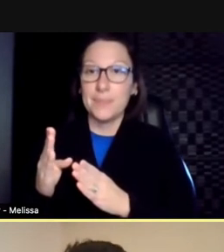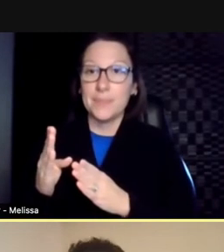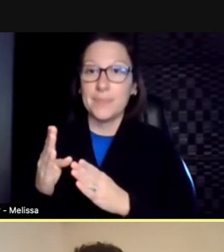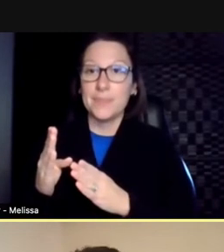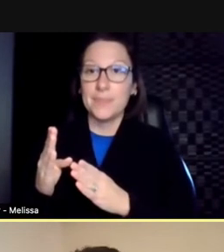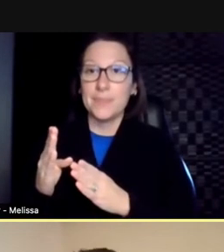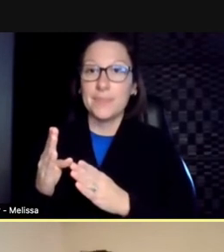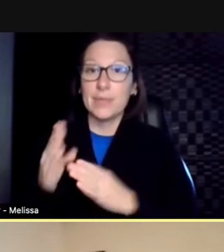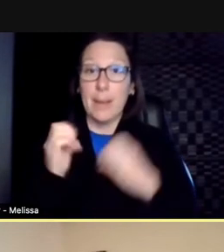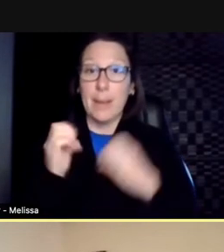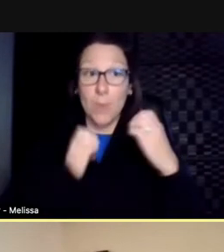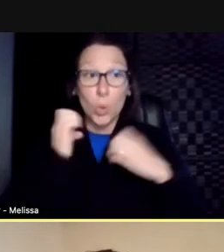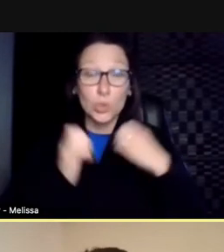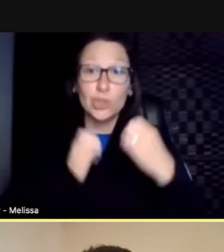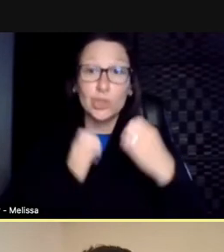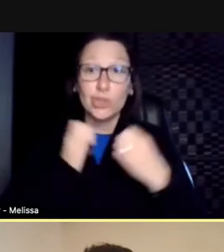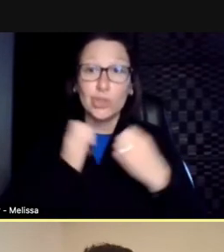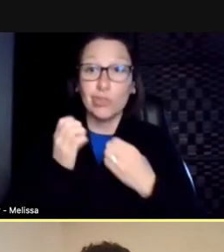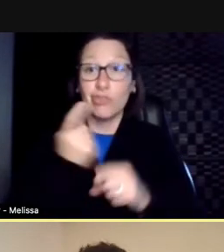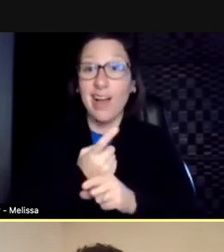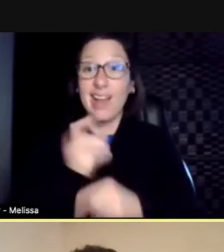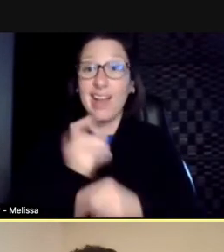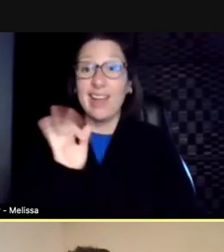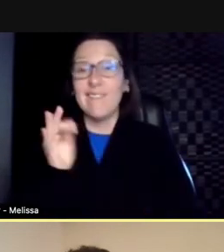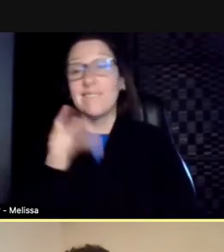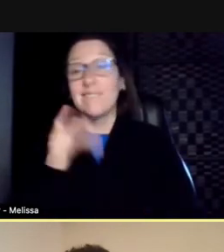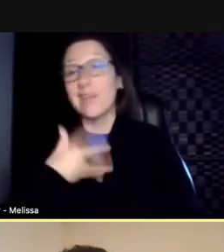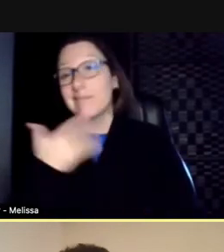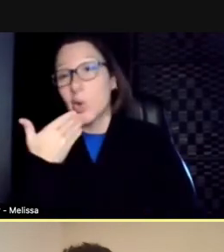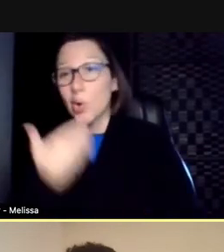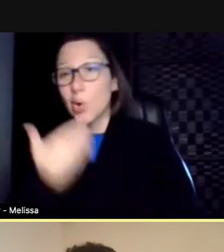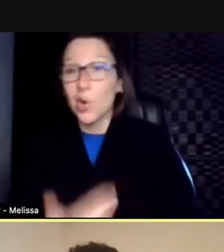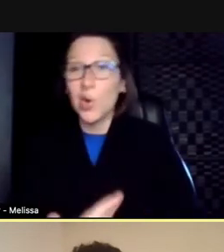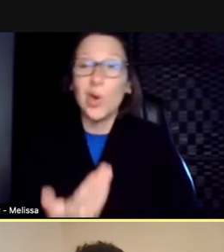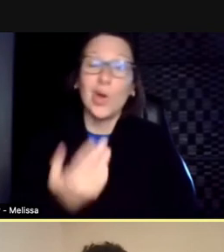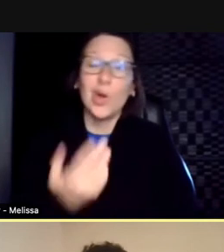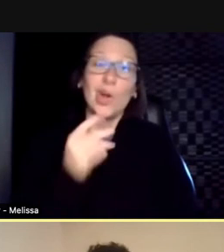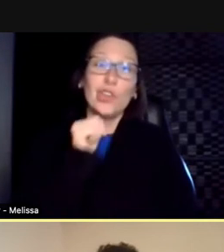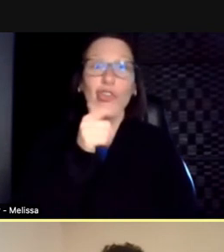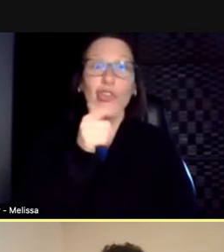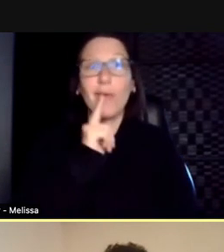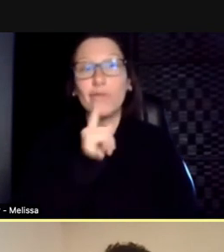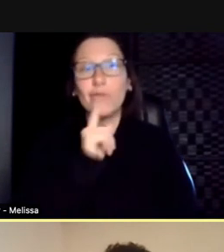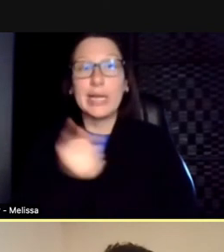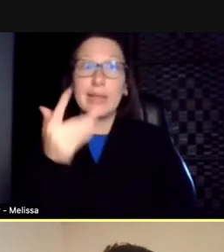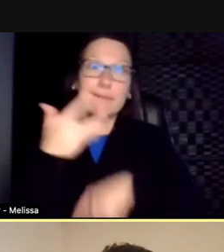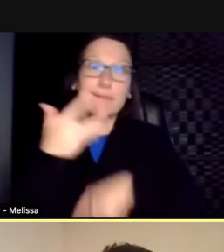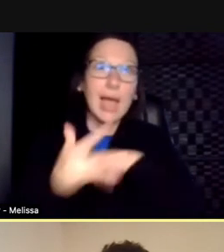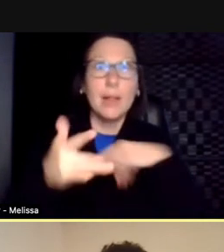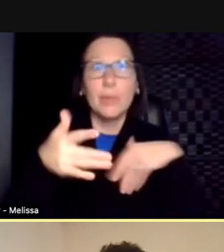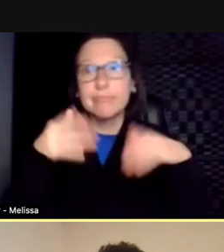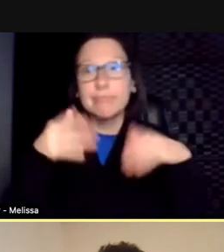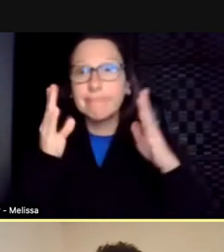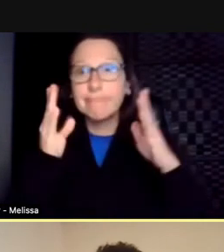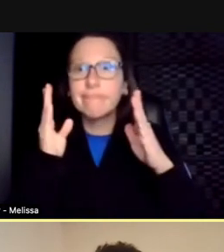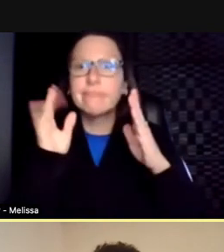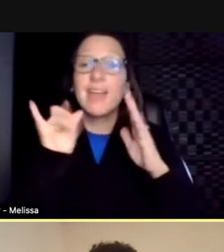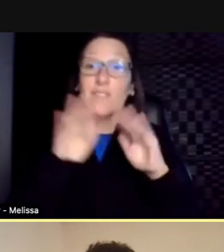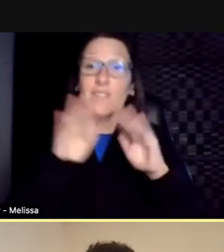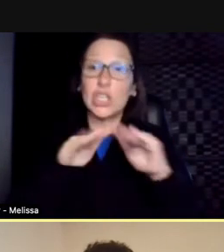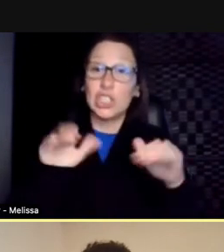And emotional, right? When you're not feeling well, you're really not available and attending. When a child with CVI is not feeling